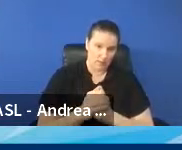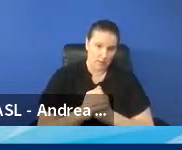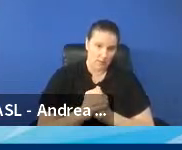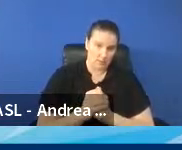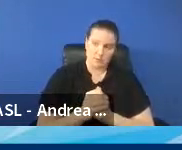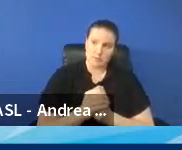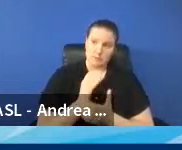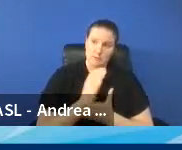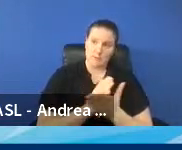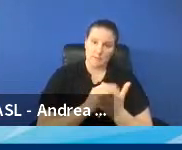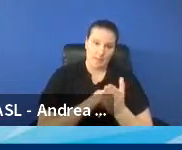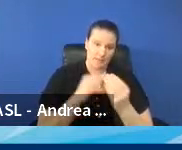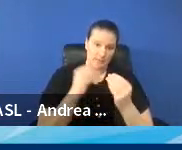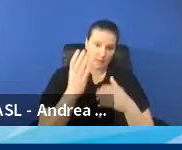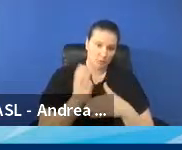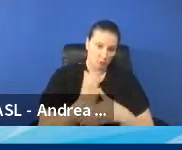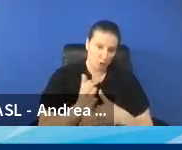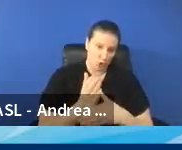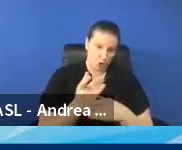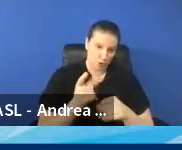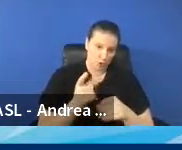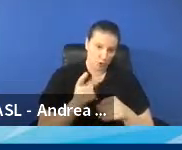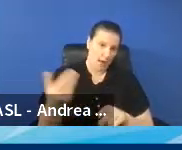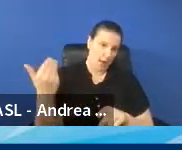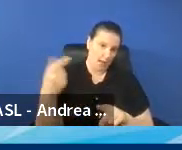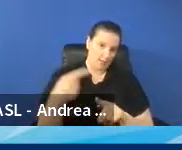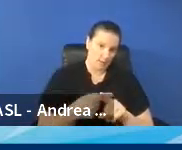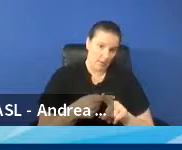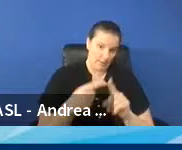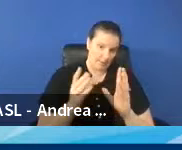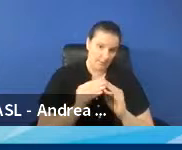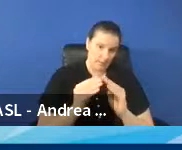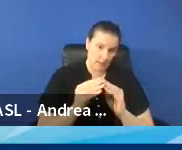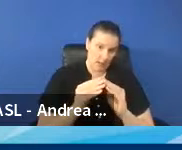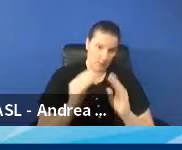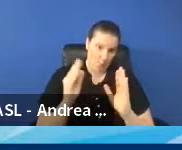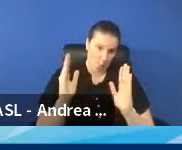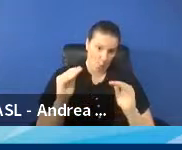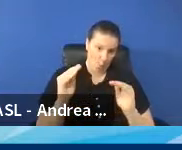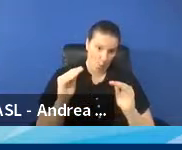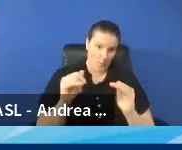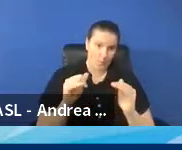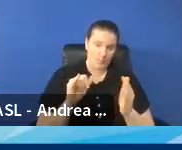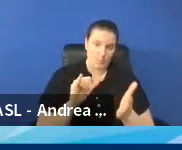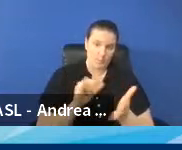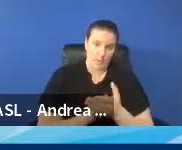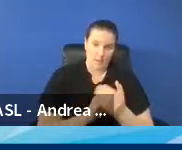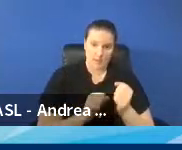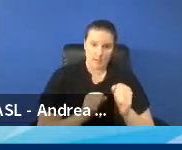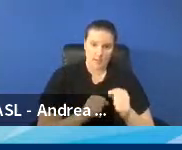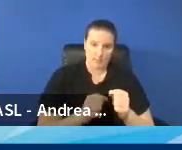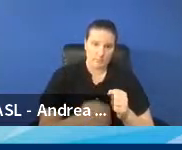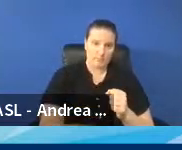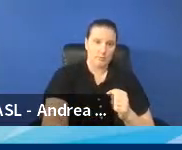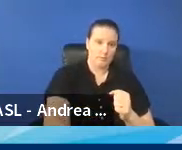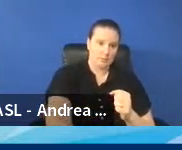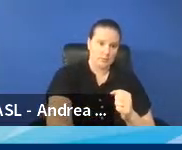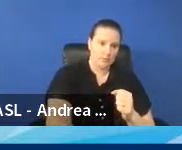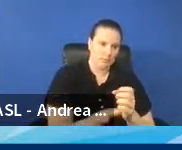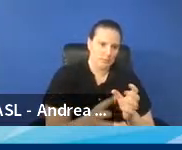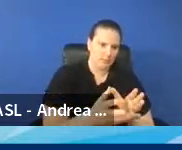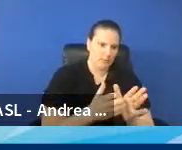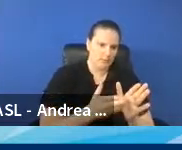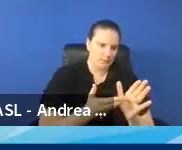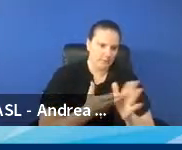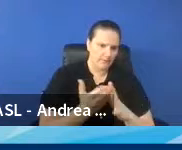that some of this information was shared during last month's meeting, I'm hopeful that we'll be able to breeze through some of the content